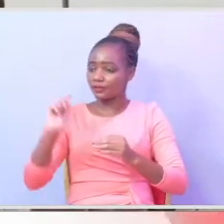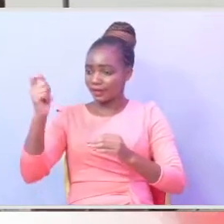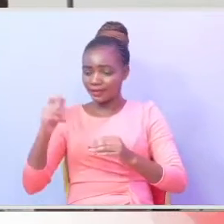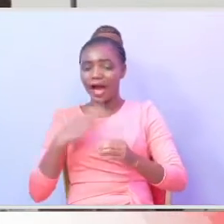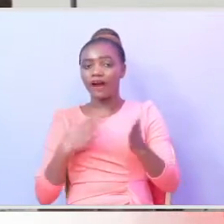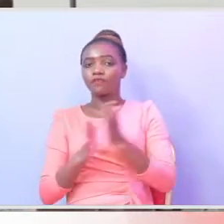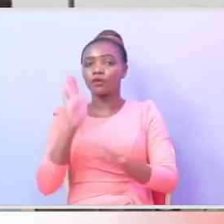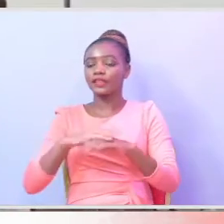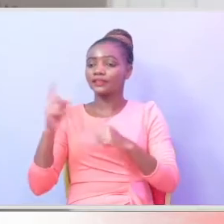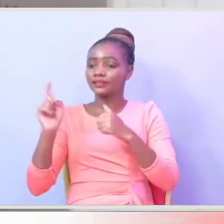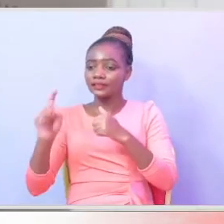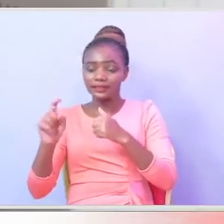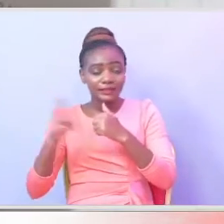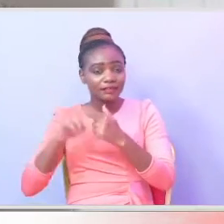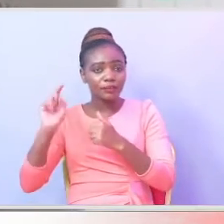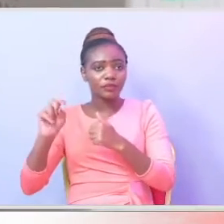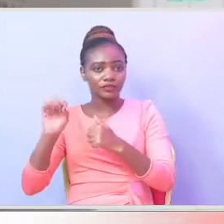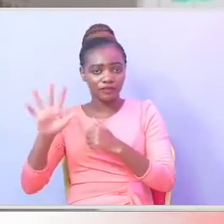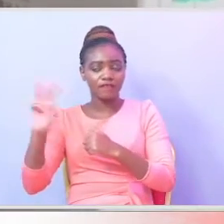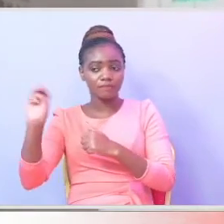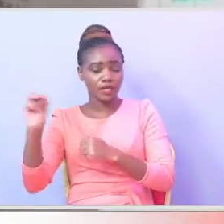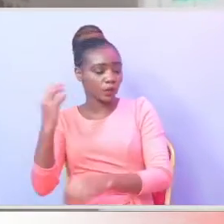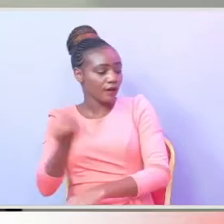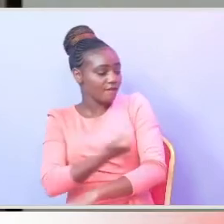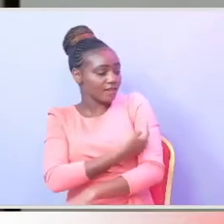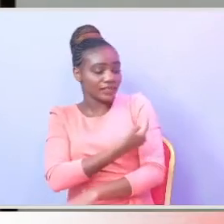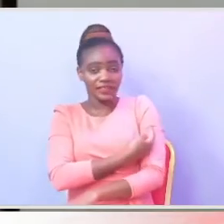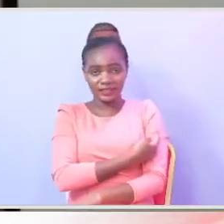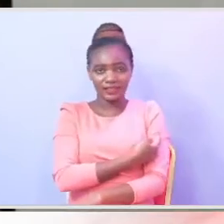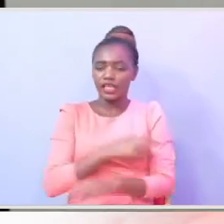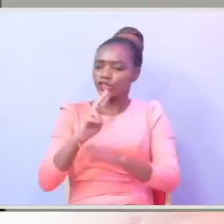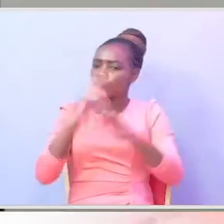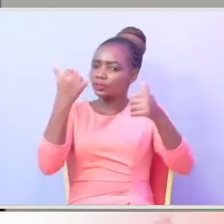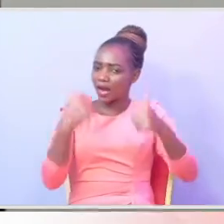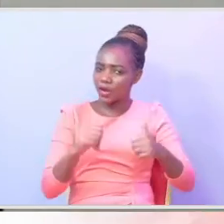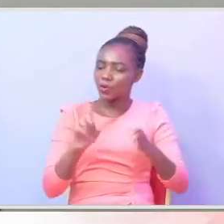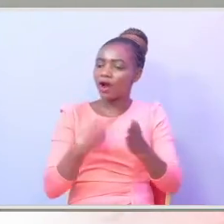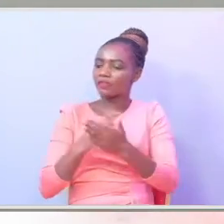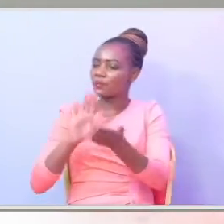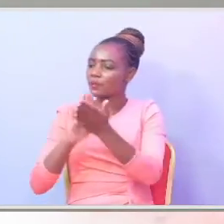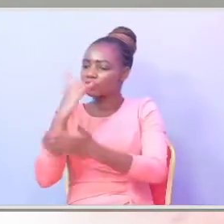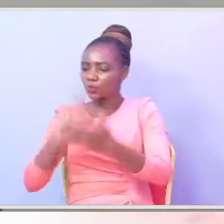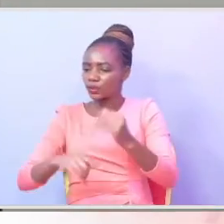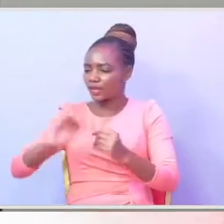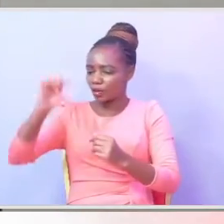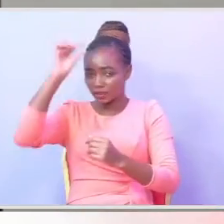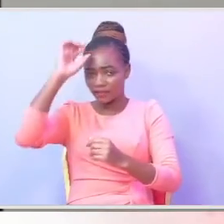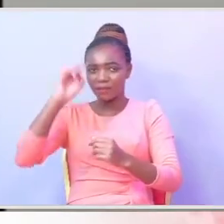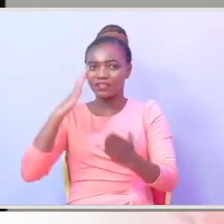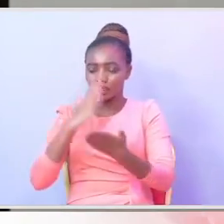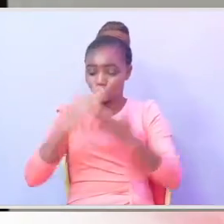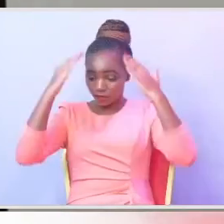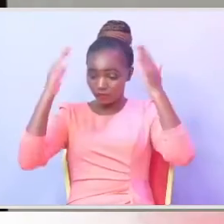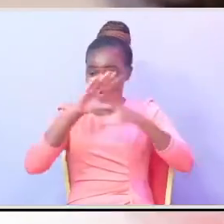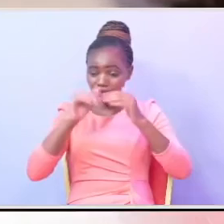7.5 million assorted COVID-19 vaccines available, and it is up to the county governments to prioritize the health of